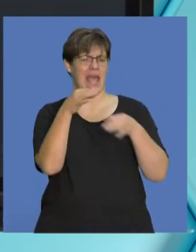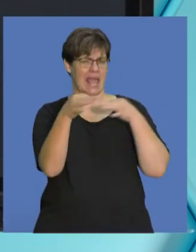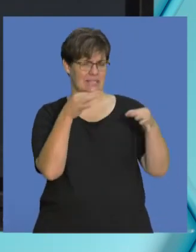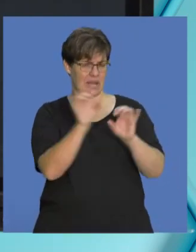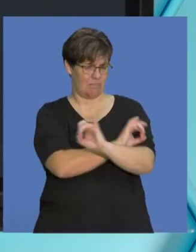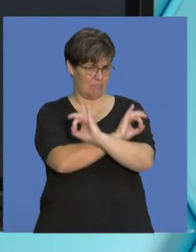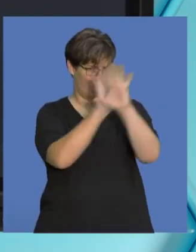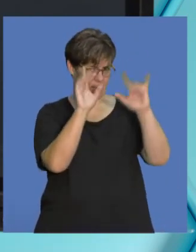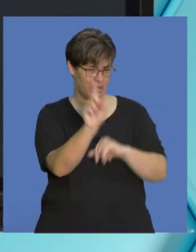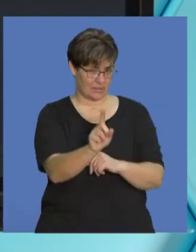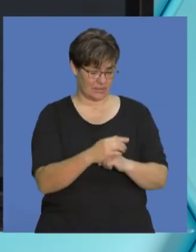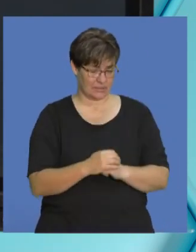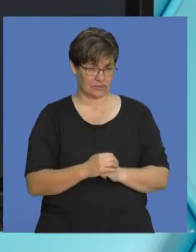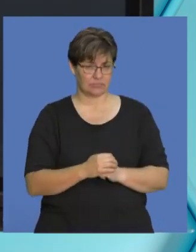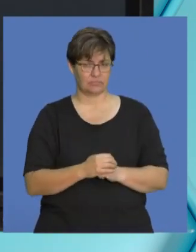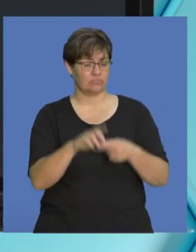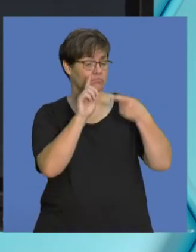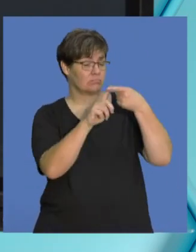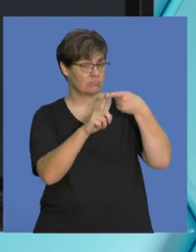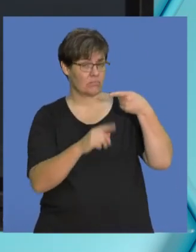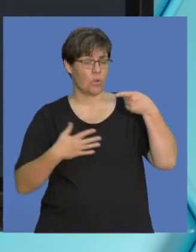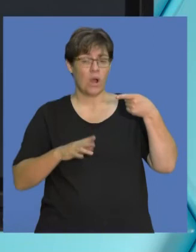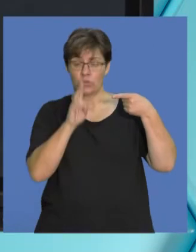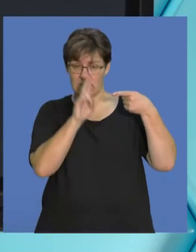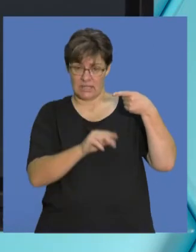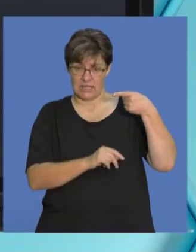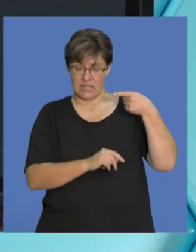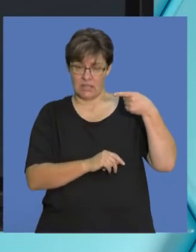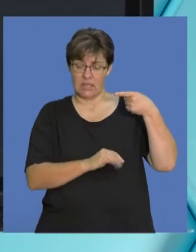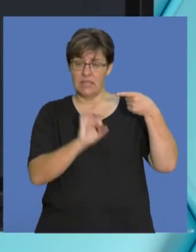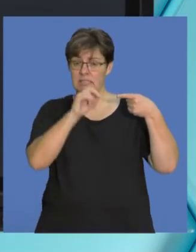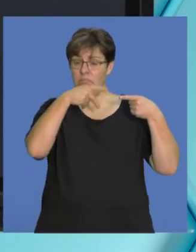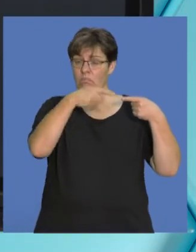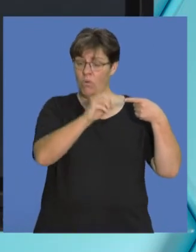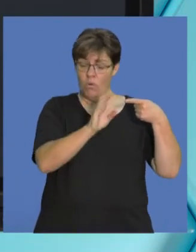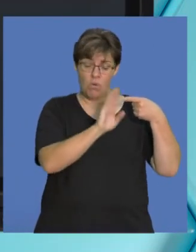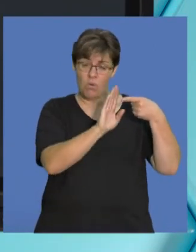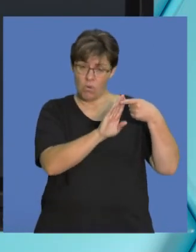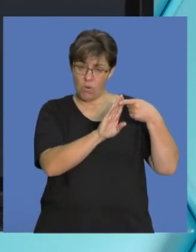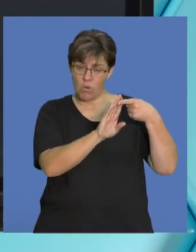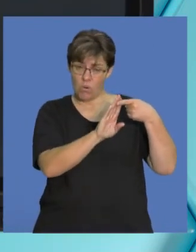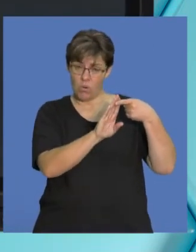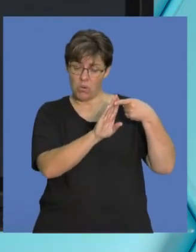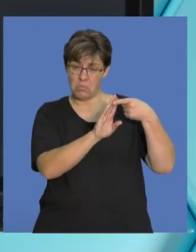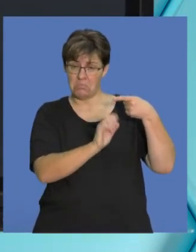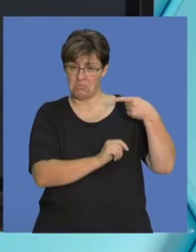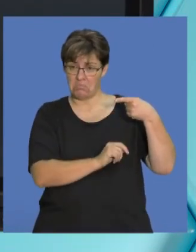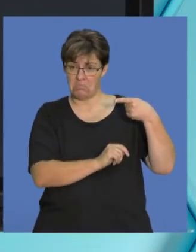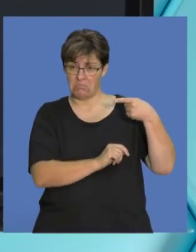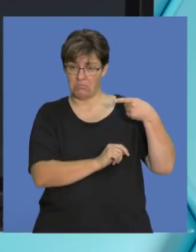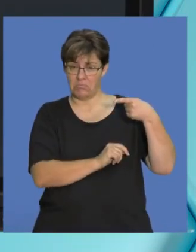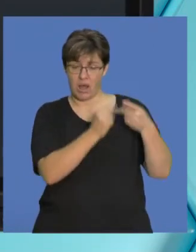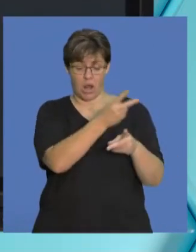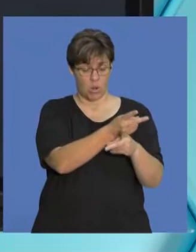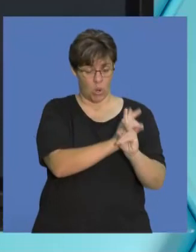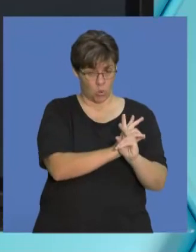bigger picture is. We're trying to see whether it would be better for Sipho to take this split, which is a